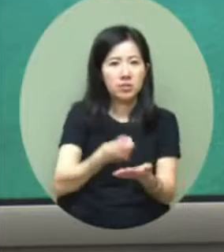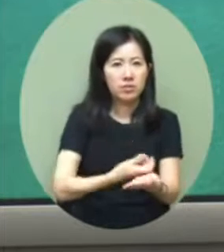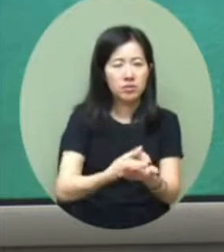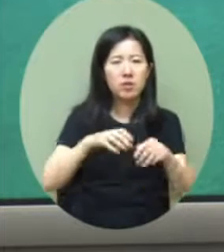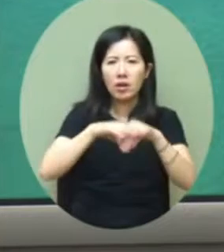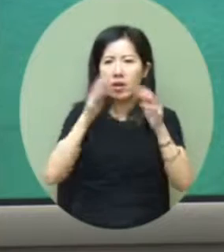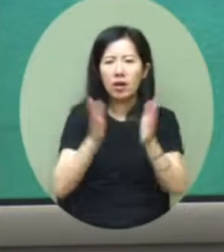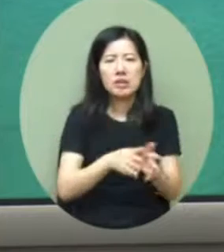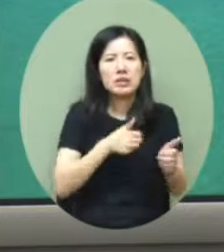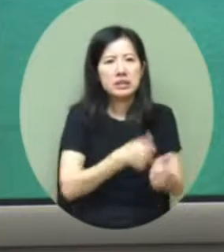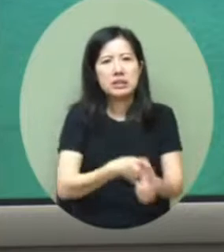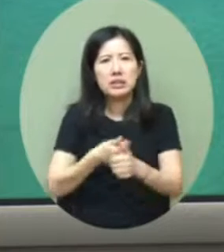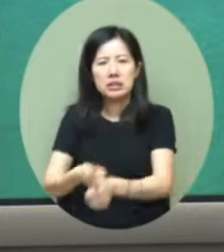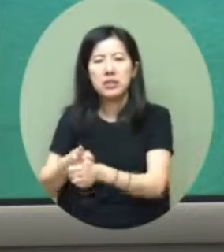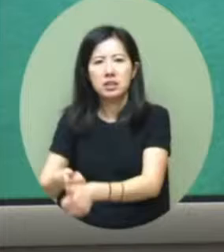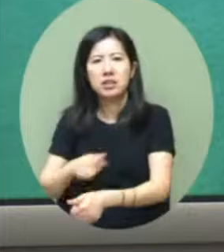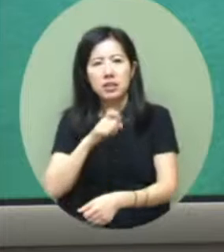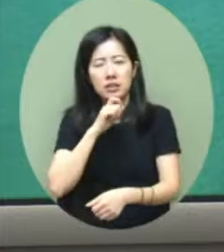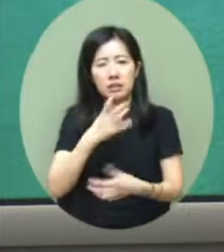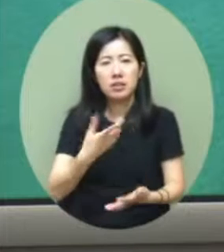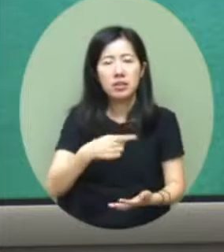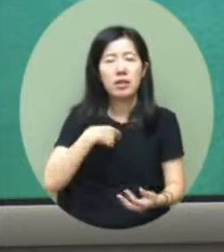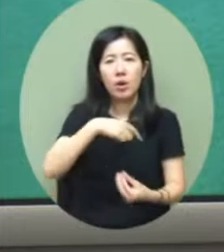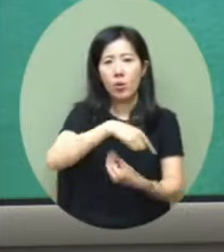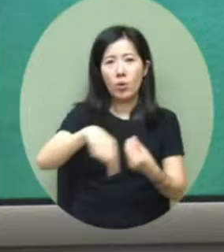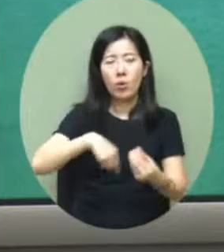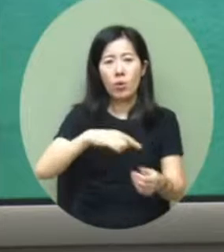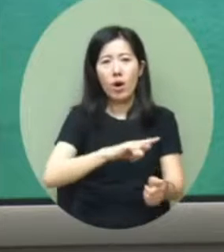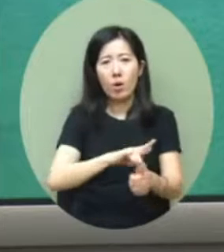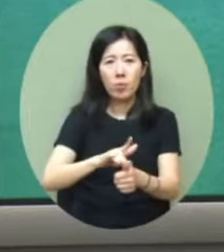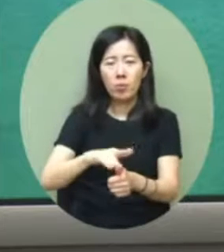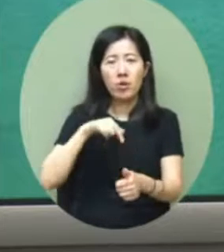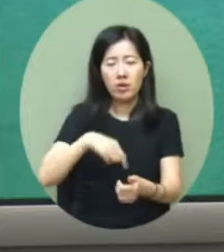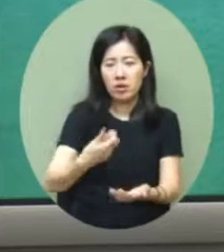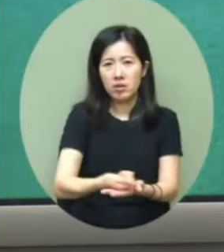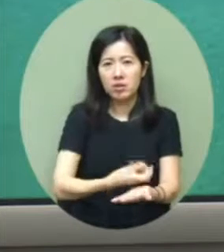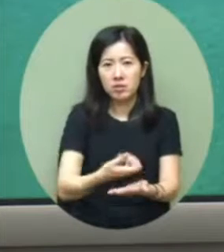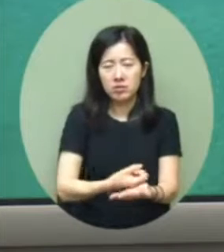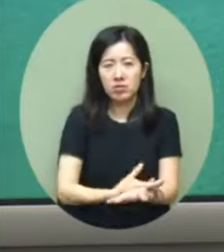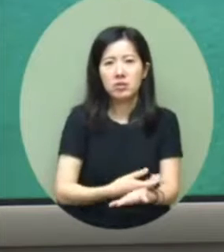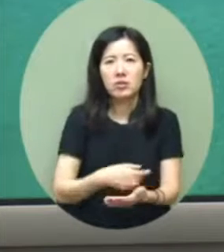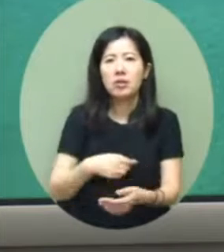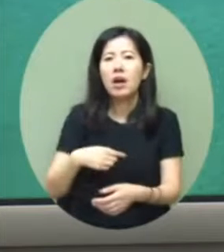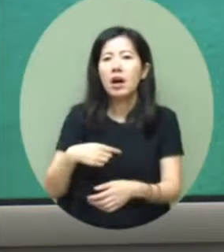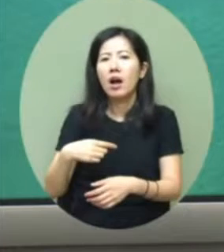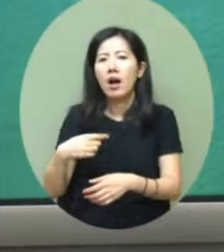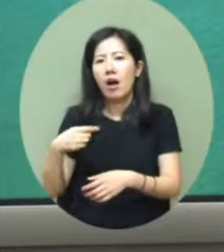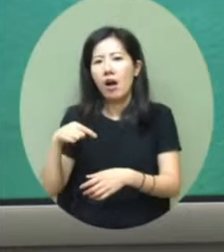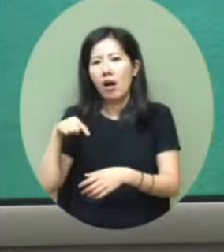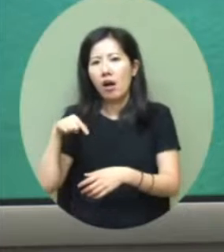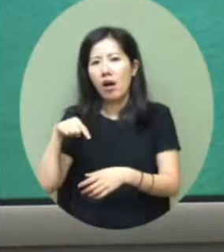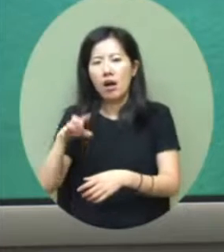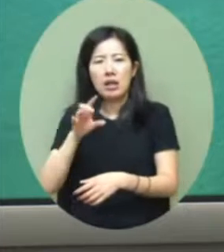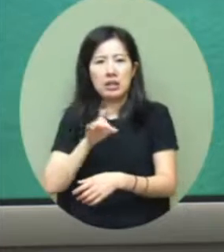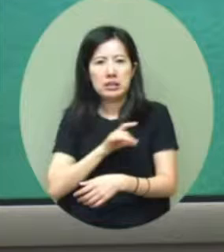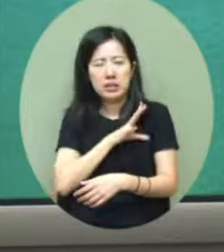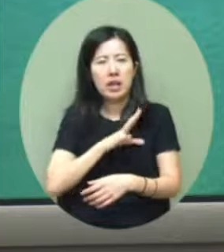ensure that all rules and regulations will be complied with. I am confident that with the